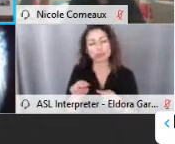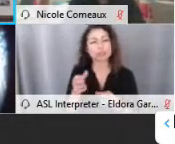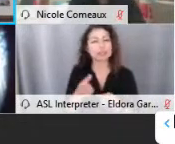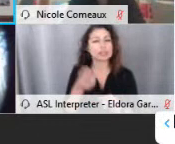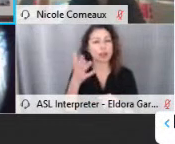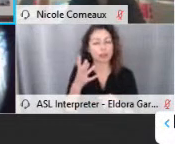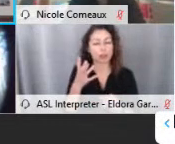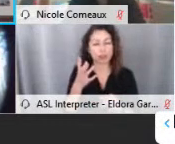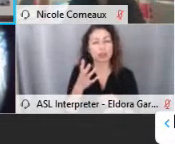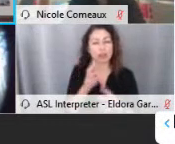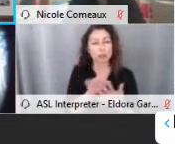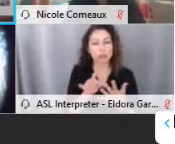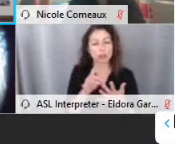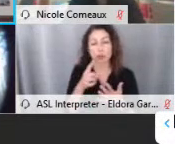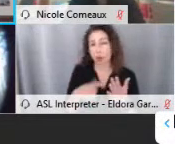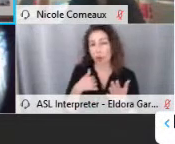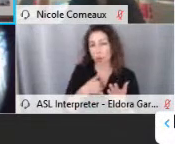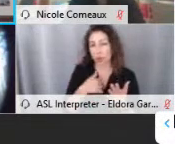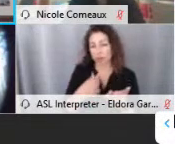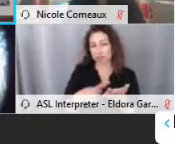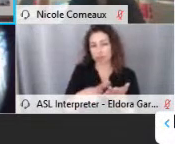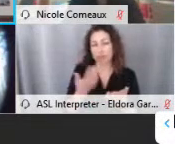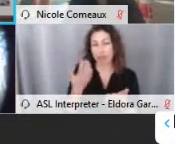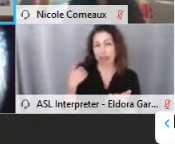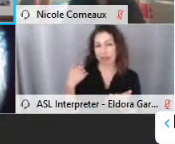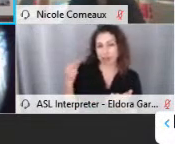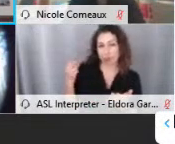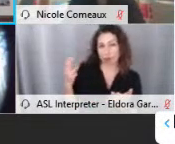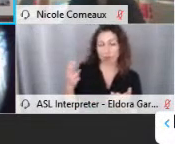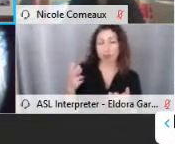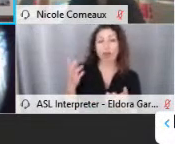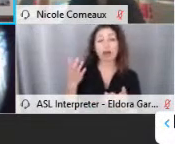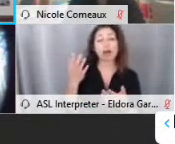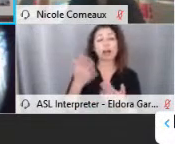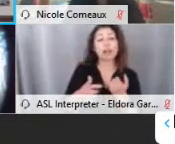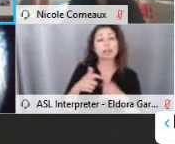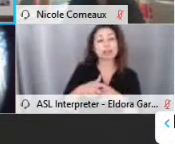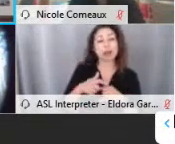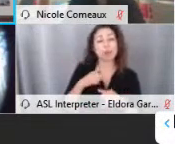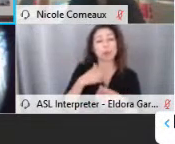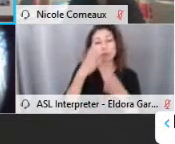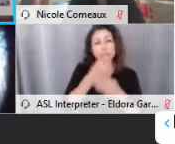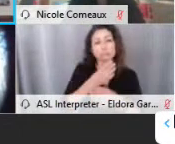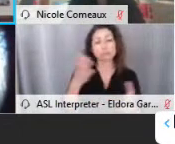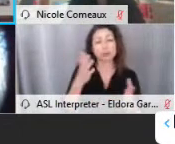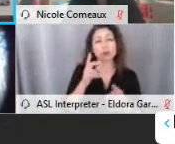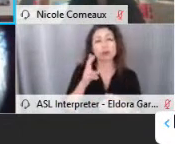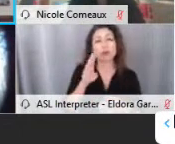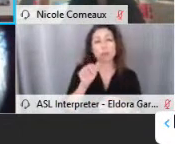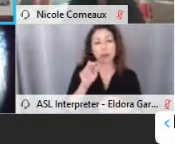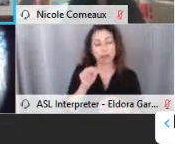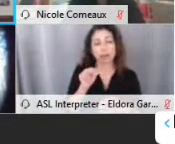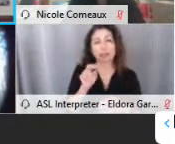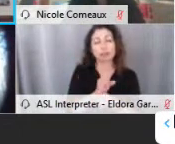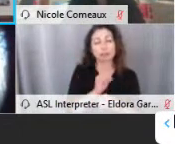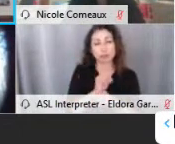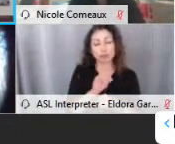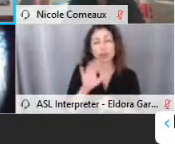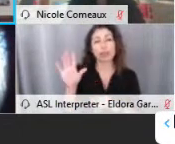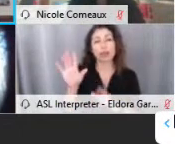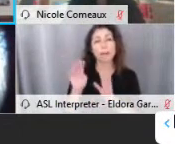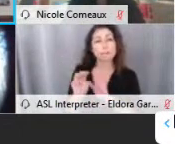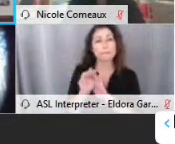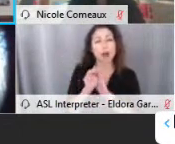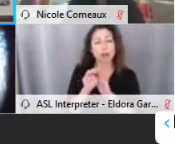about last November. And during that time, we talked to you about having the Urban Institute model